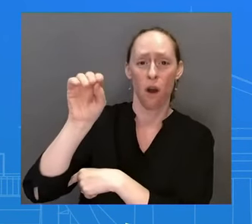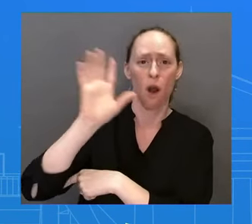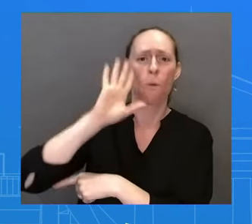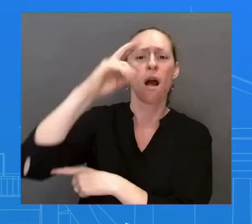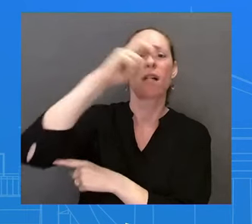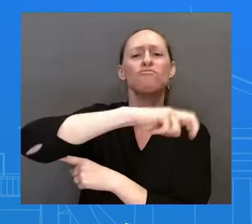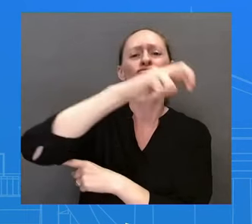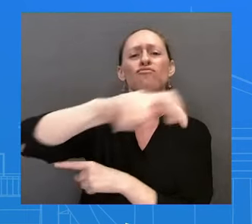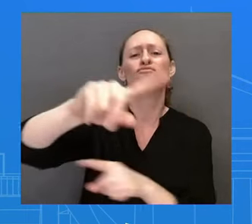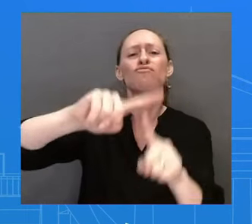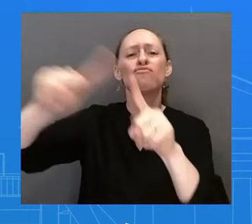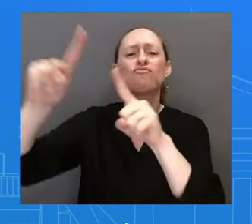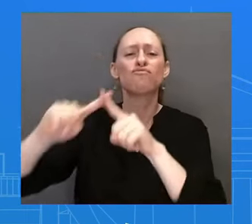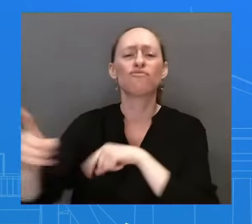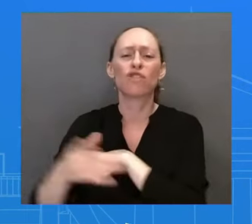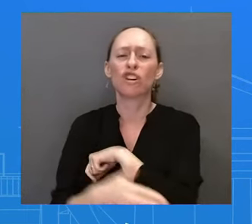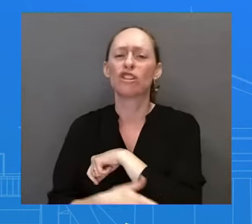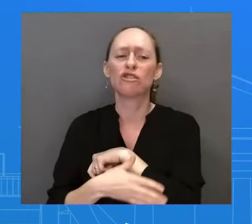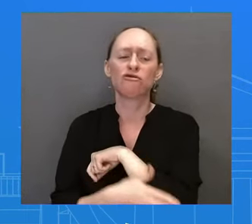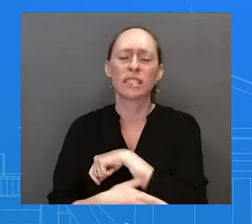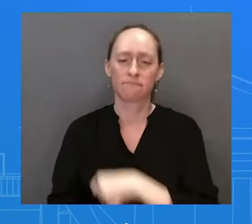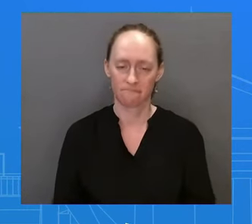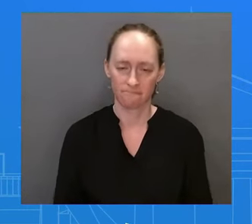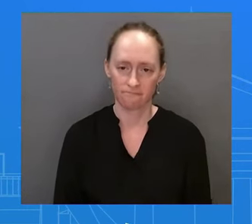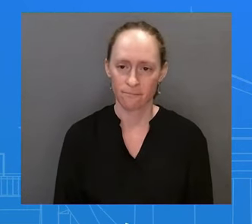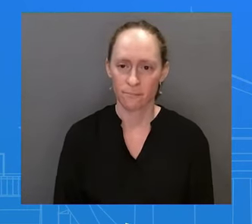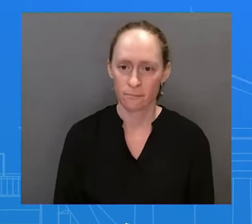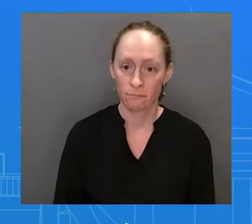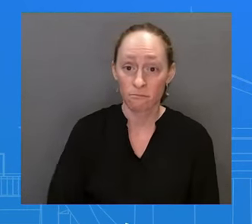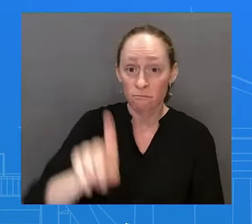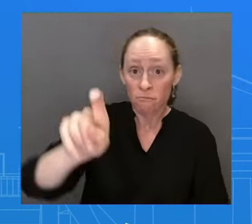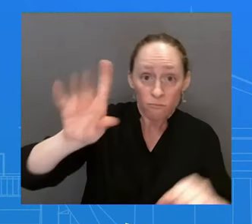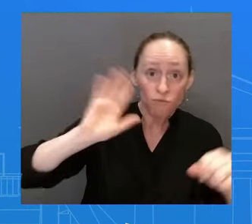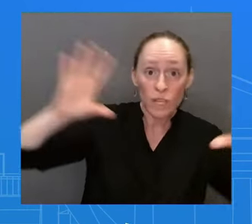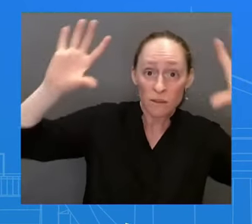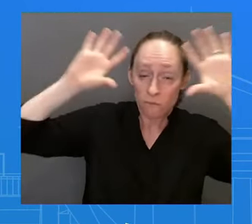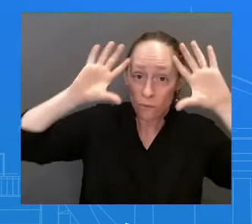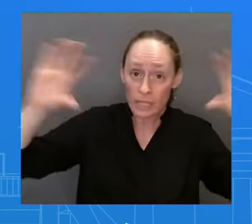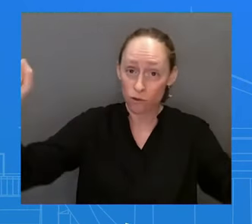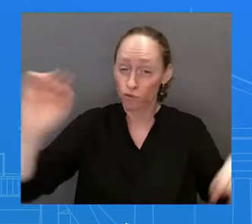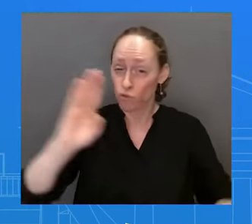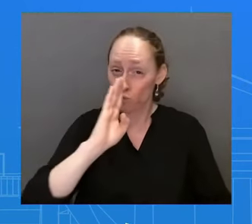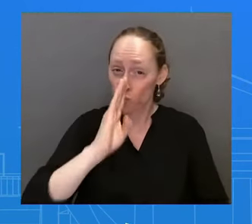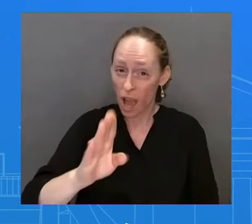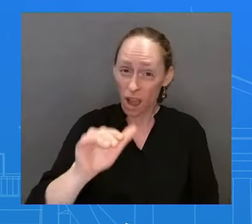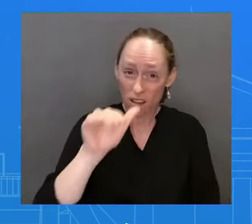Secretary General to stay on for another term? I'm not going to get ahead of the President's decision-making with respect to